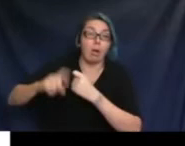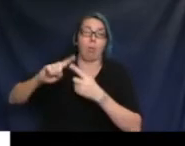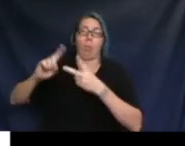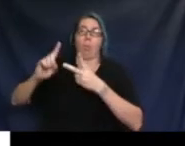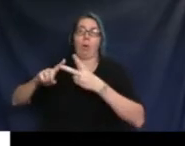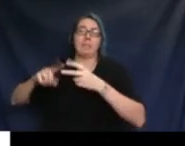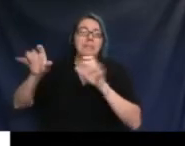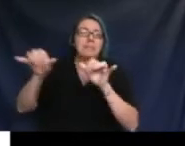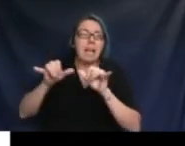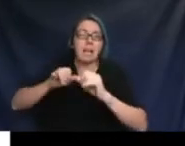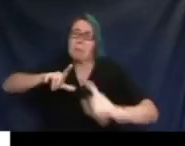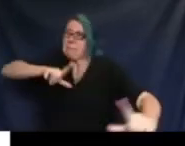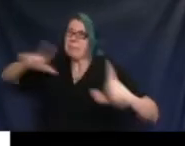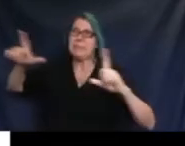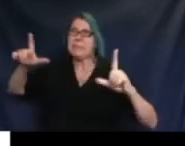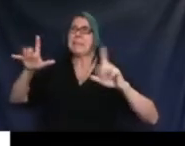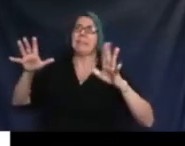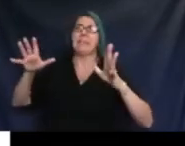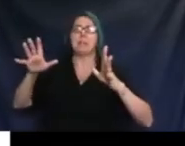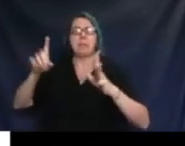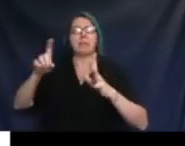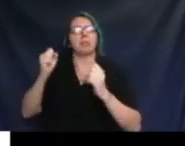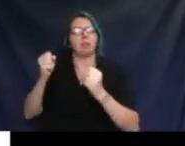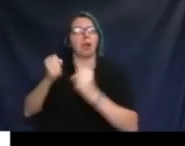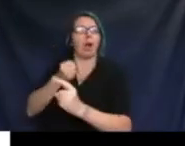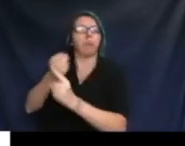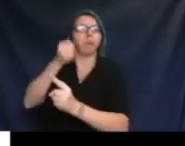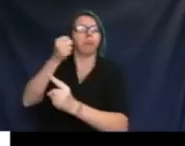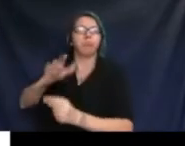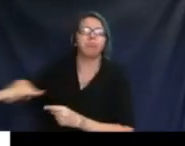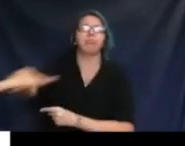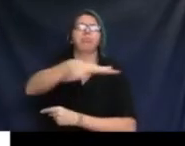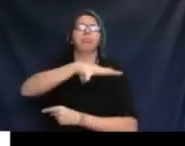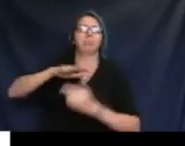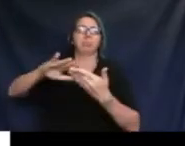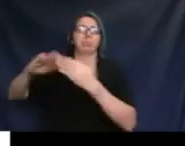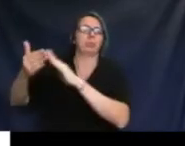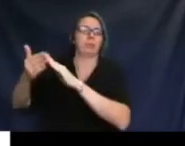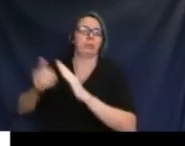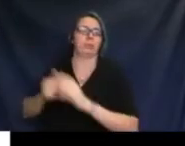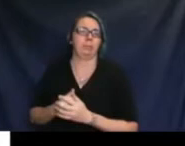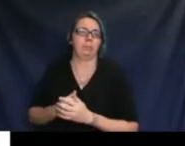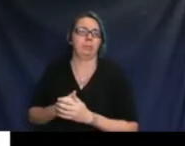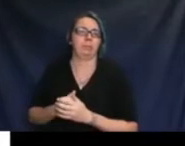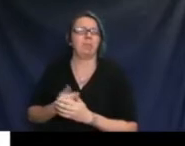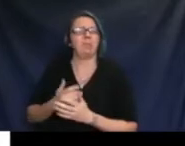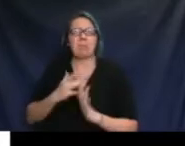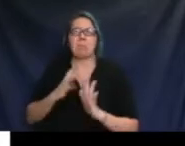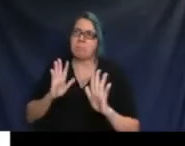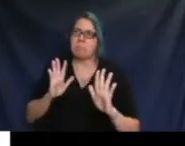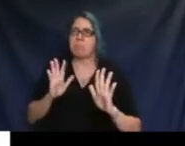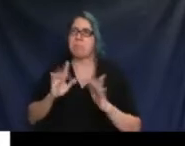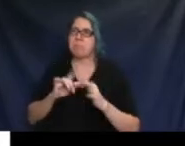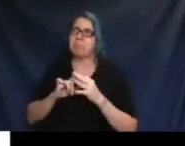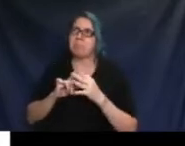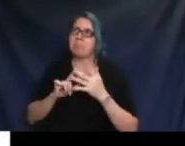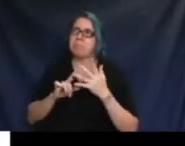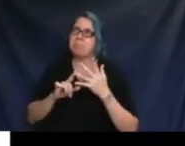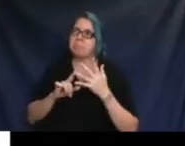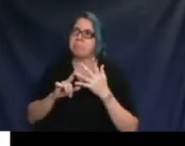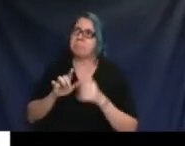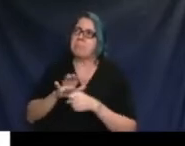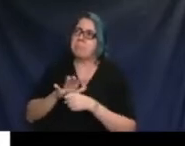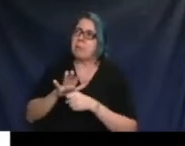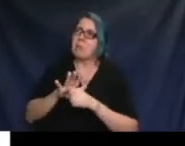So I'm going to just leave it there. I feel like folks will probably have a lot of questions. If they're very specific, I would recommend you